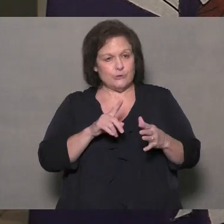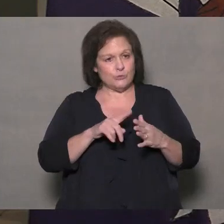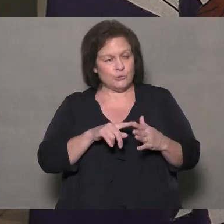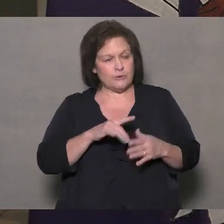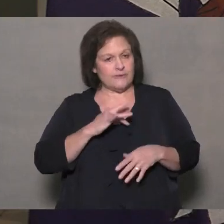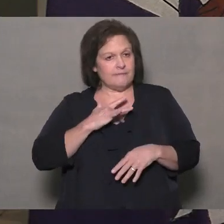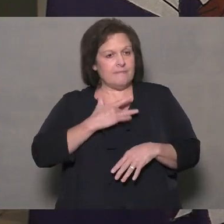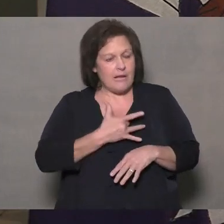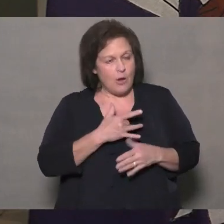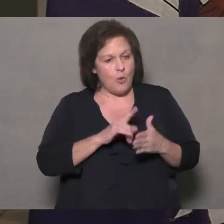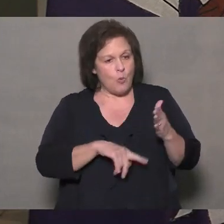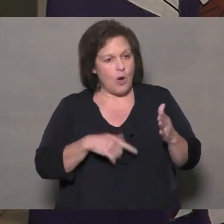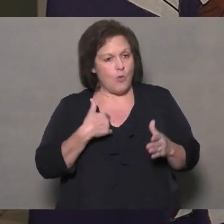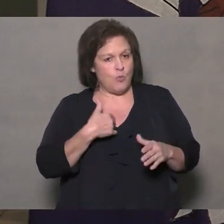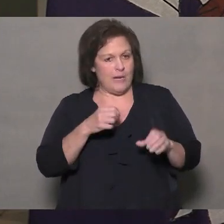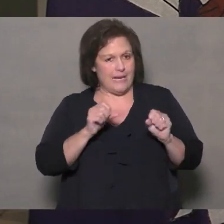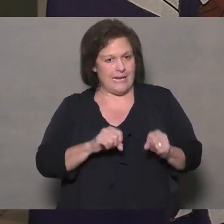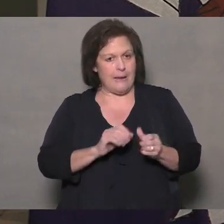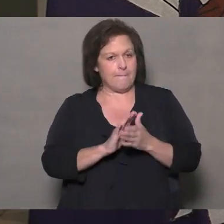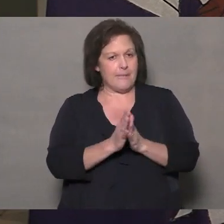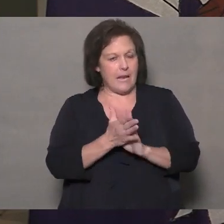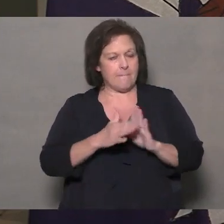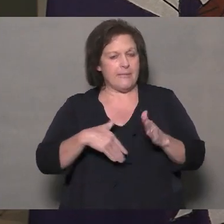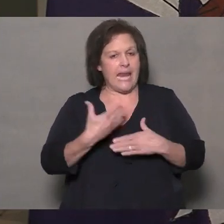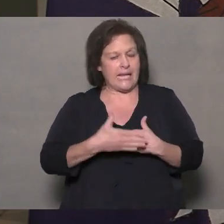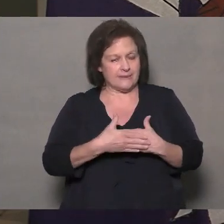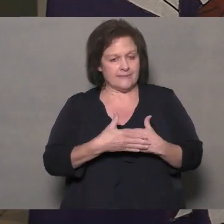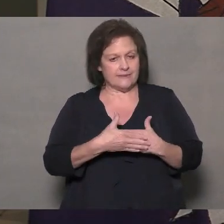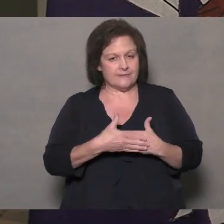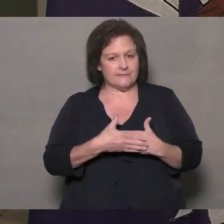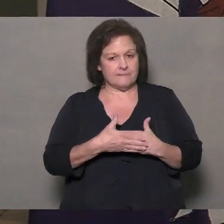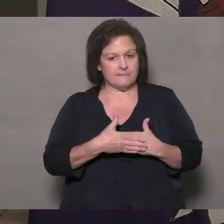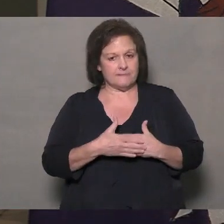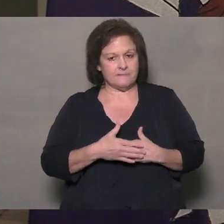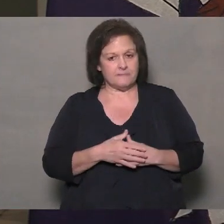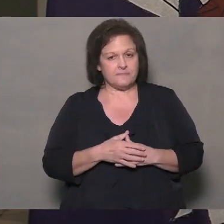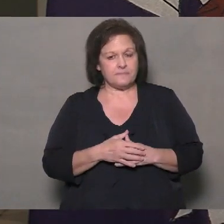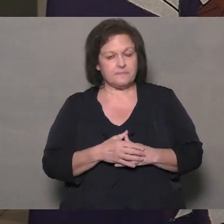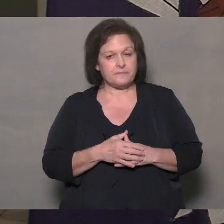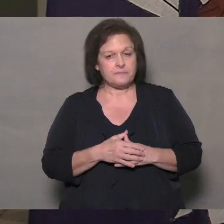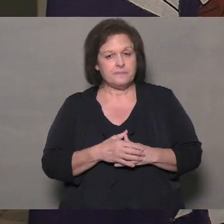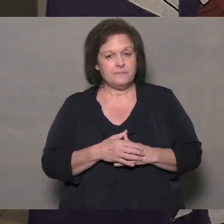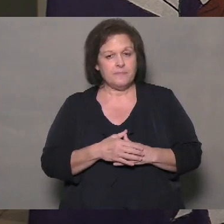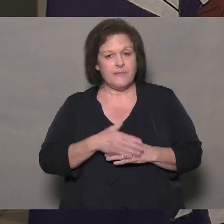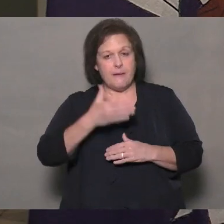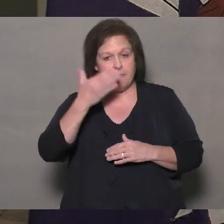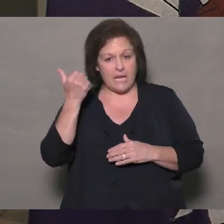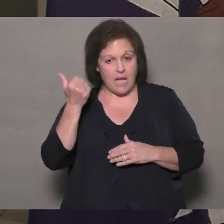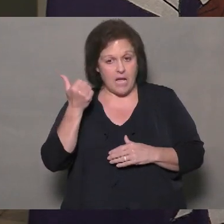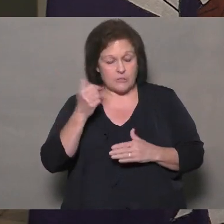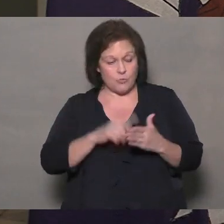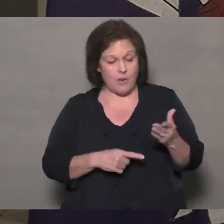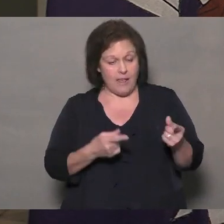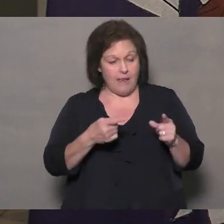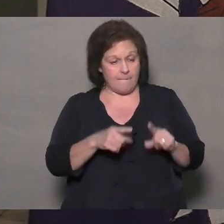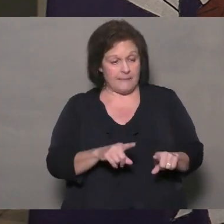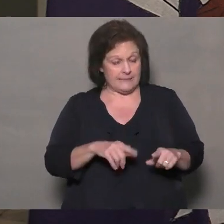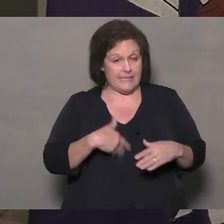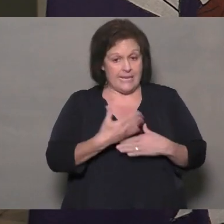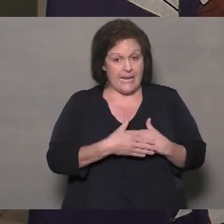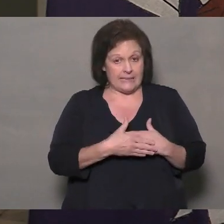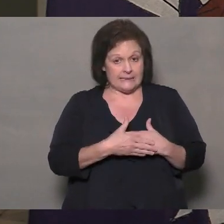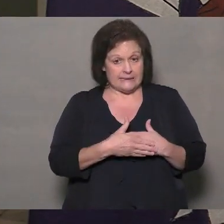what we can become next. because what happens